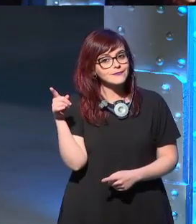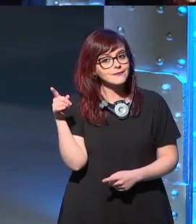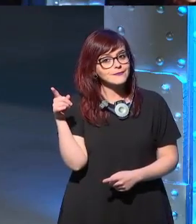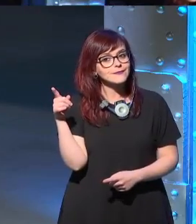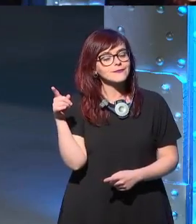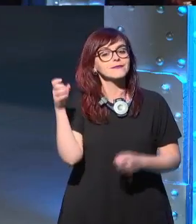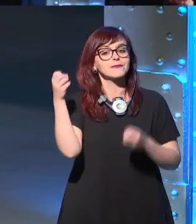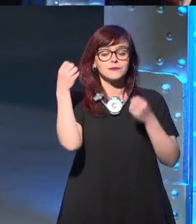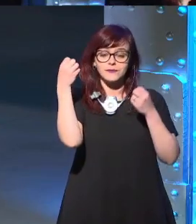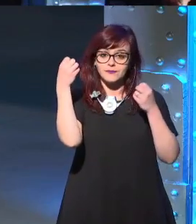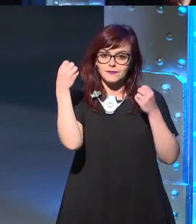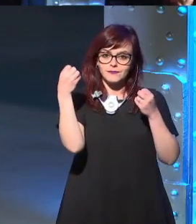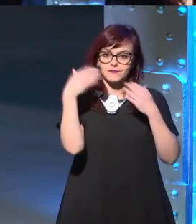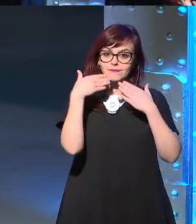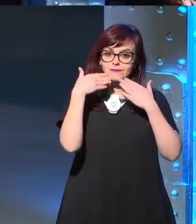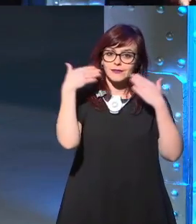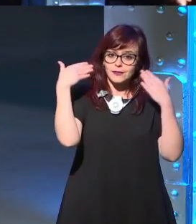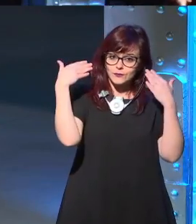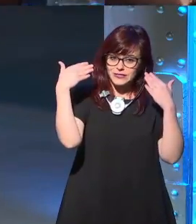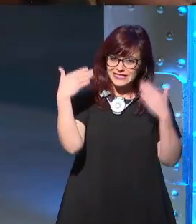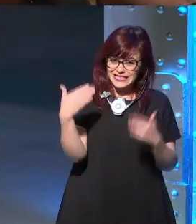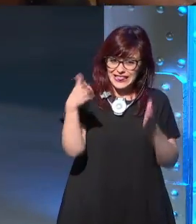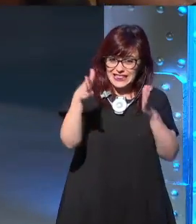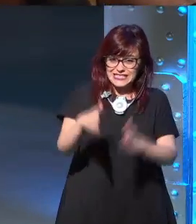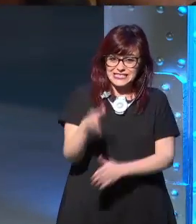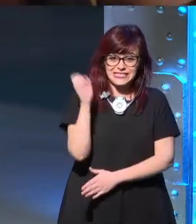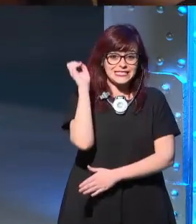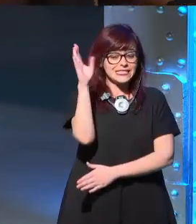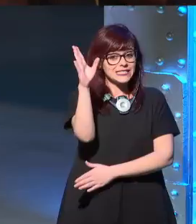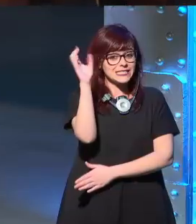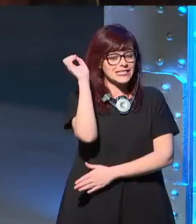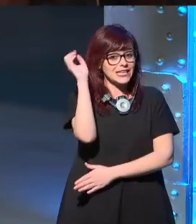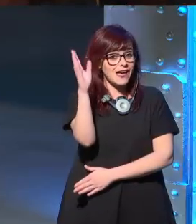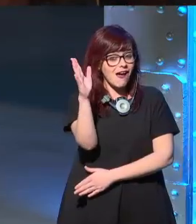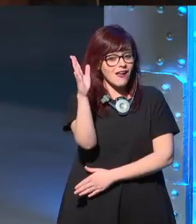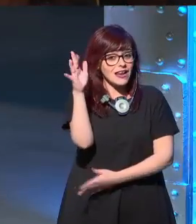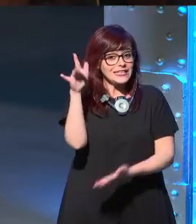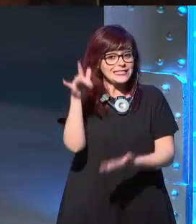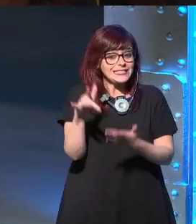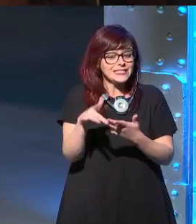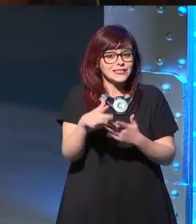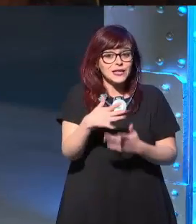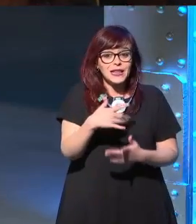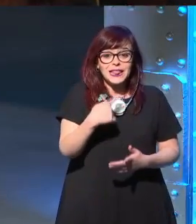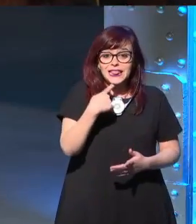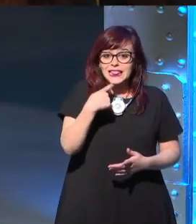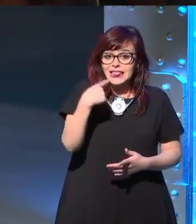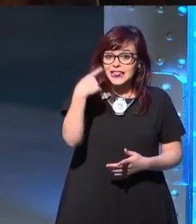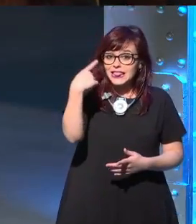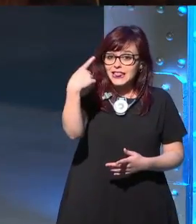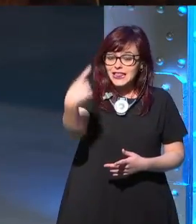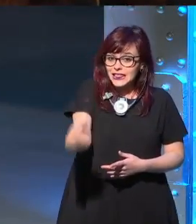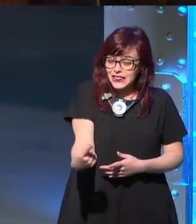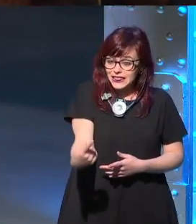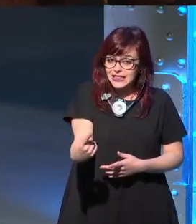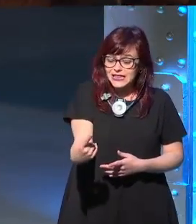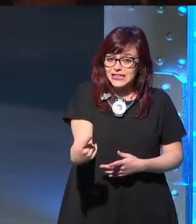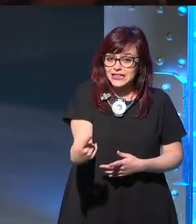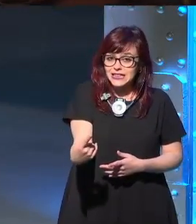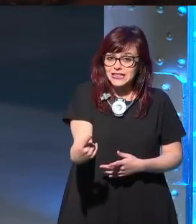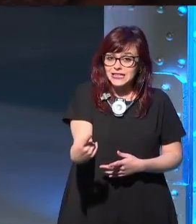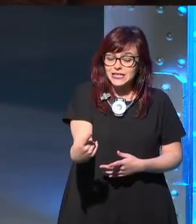Thank you very much, first of all, for the talk. I cannot even express how it resonates with my thoughts. And that's